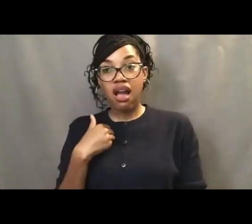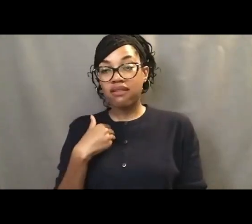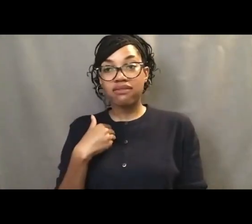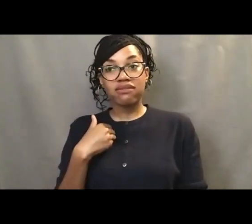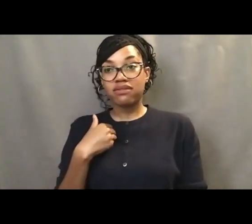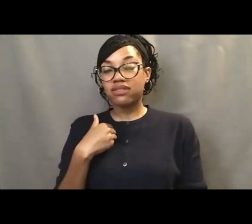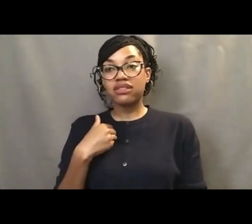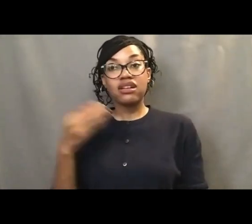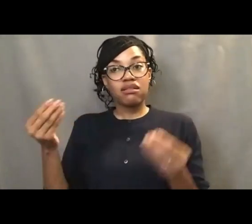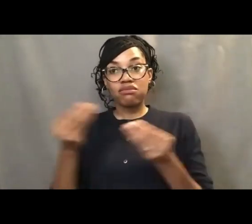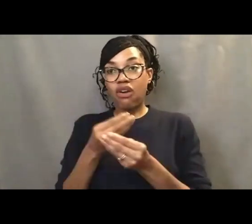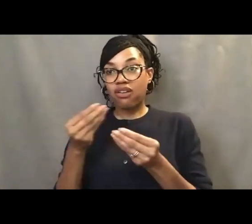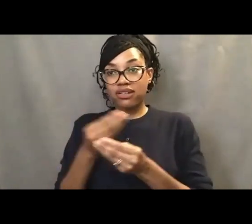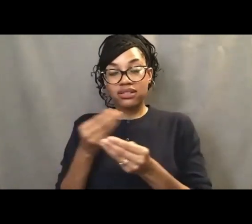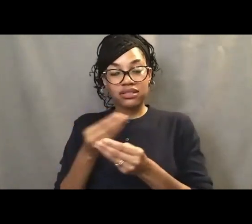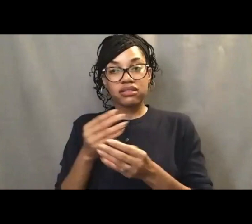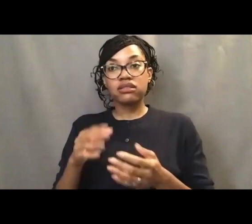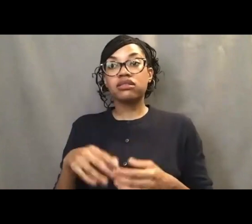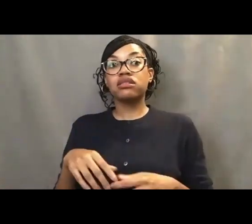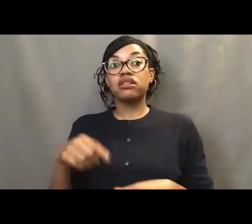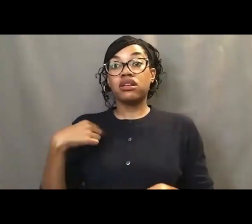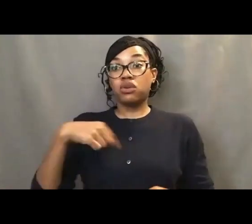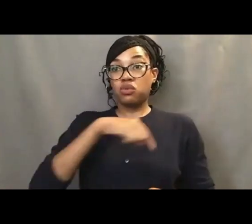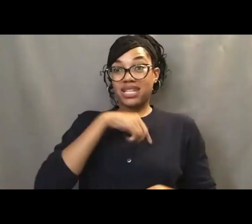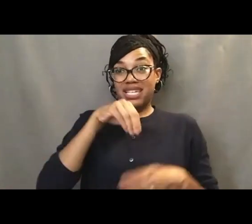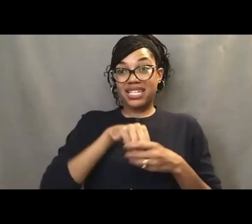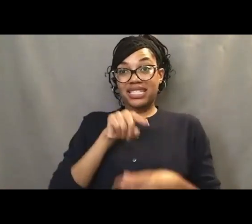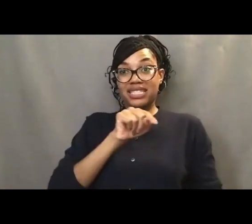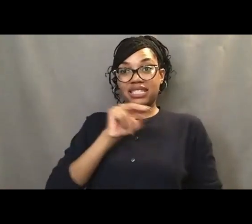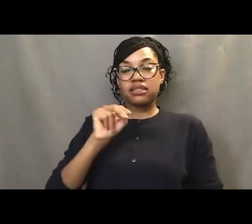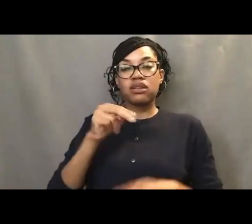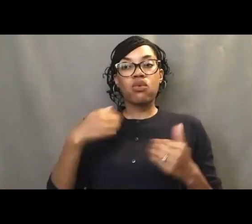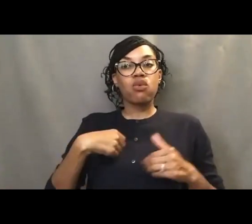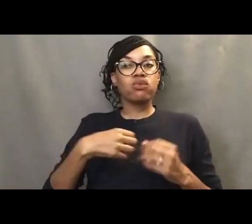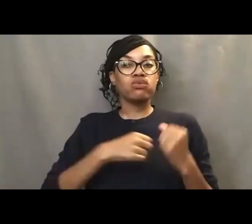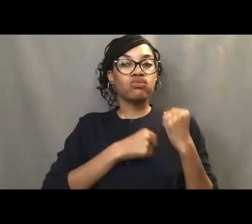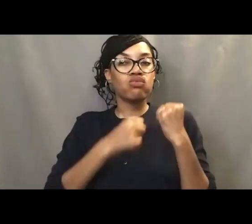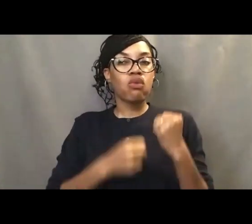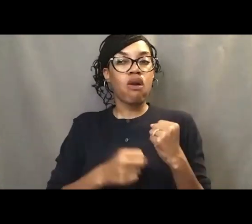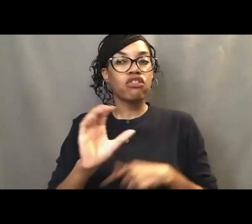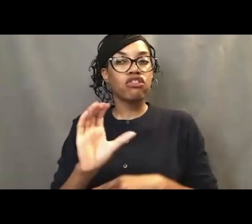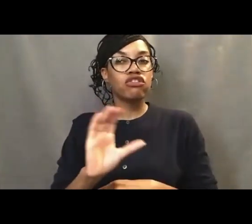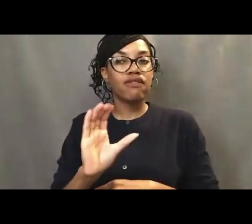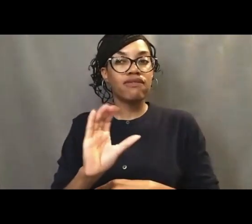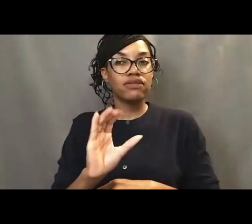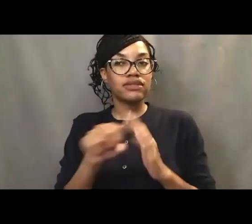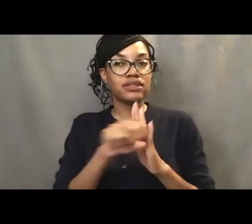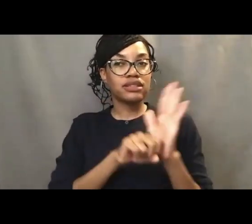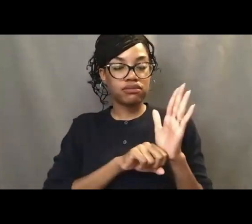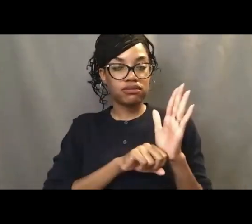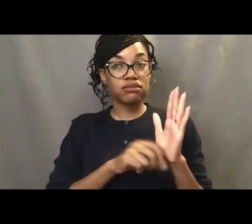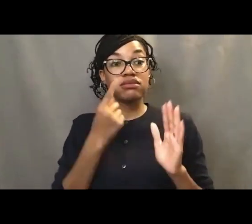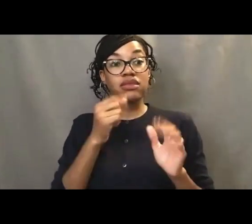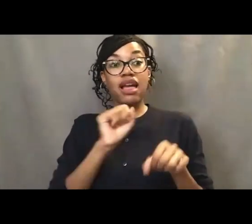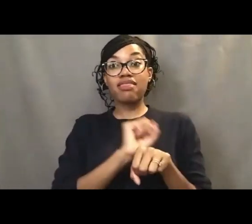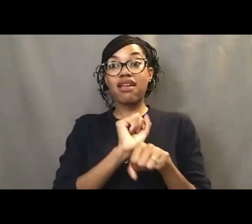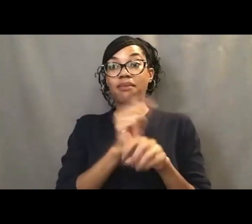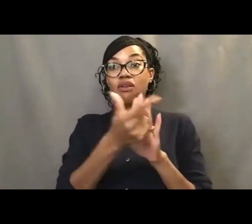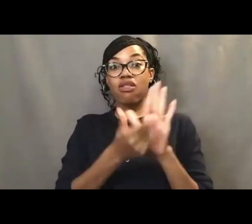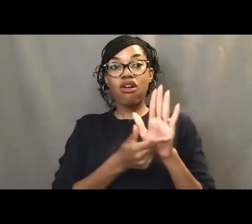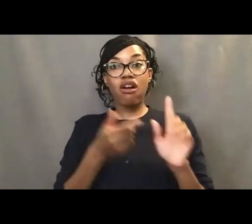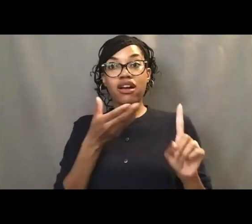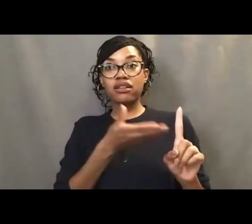And the labor laws here are not helpful. So I wanted to be able to